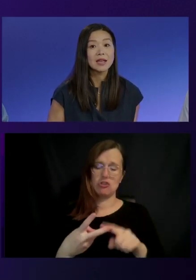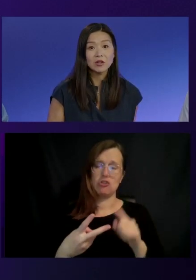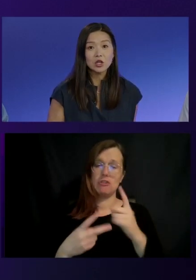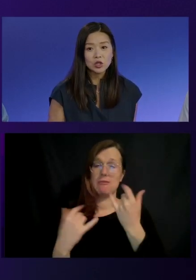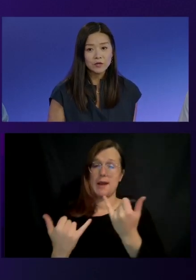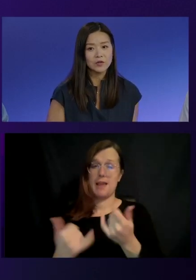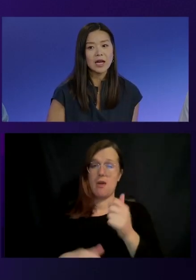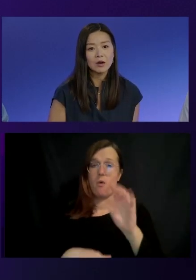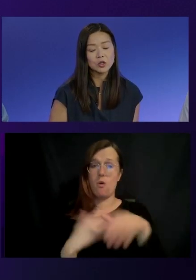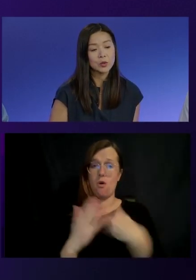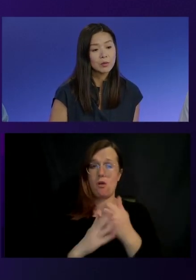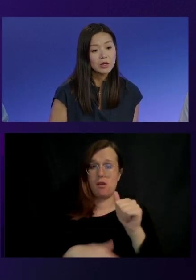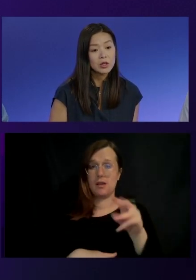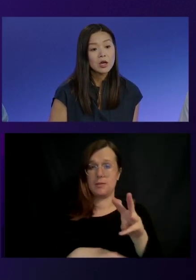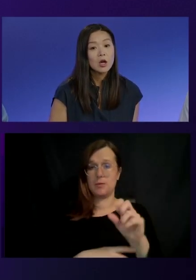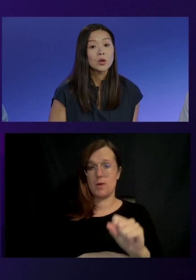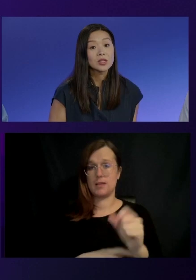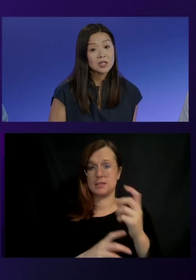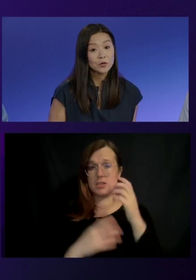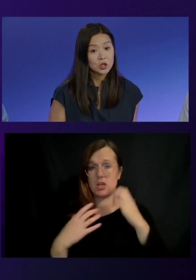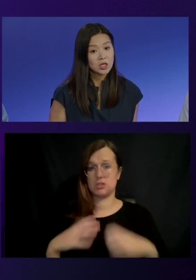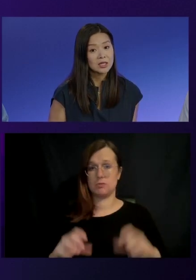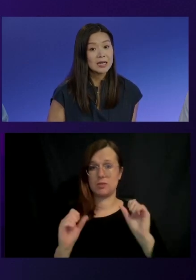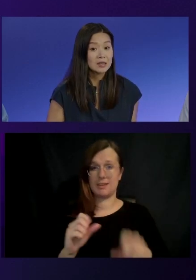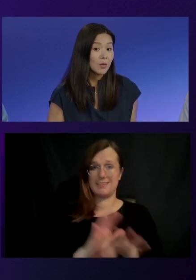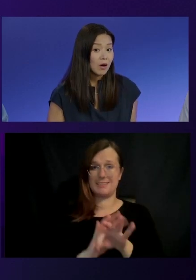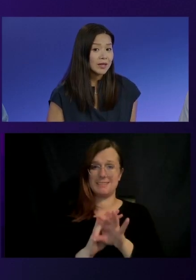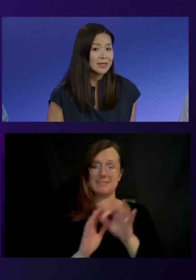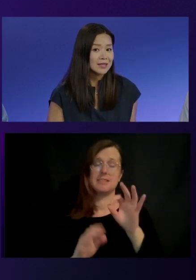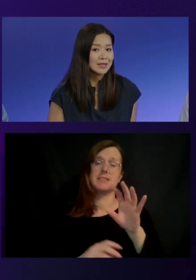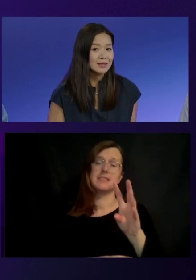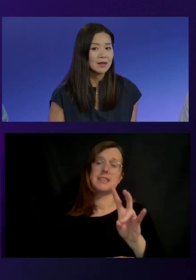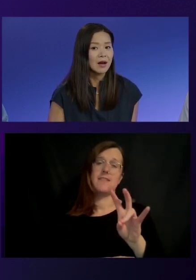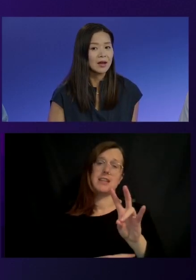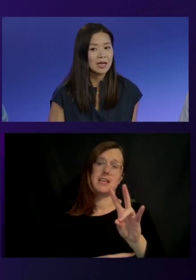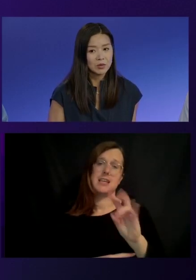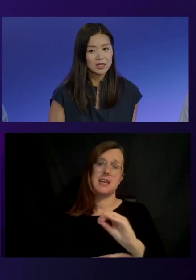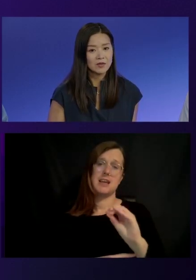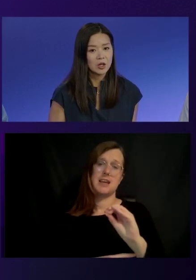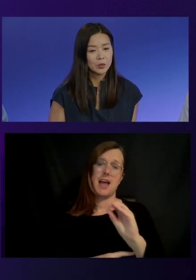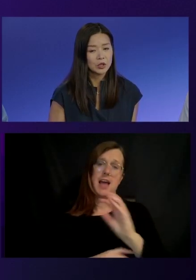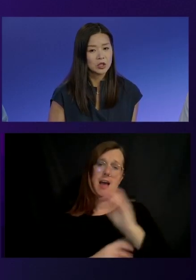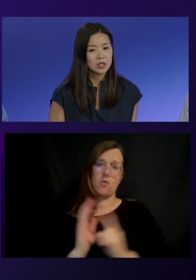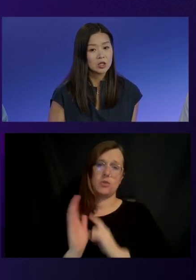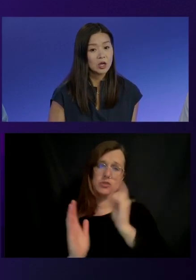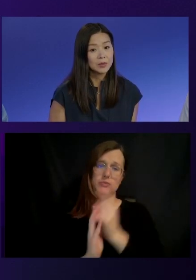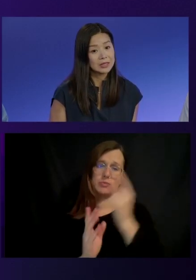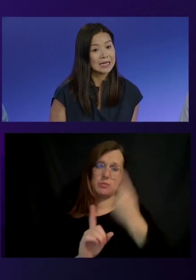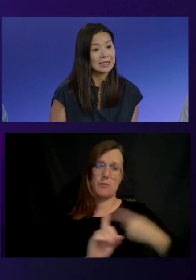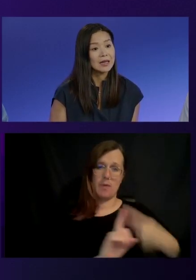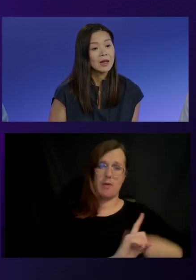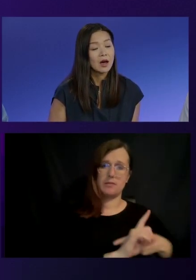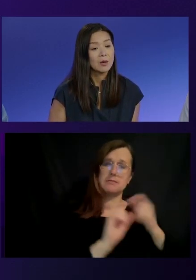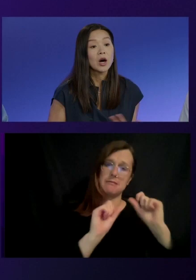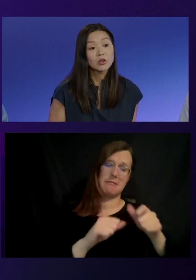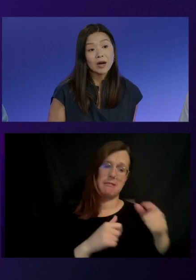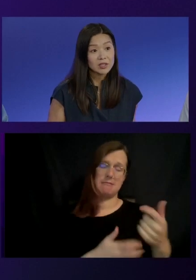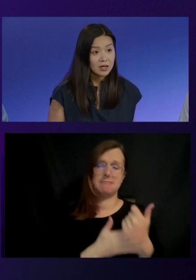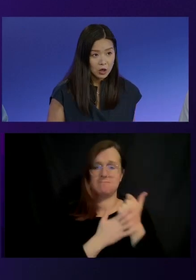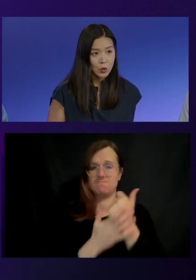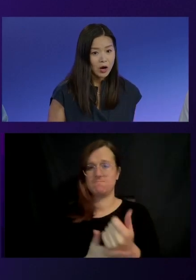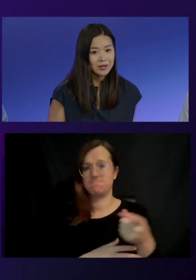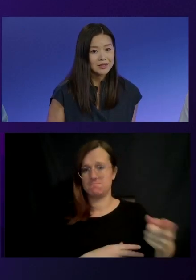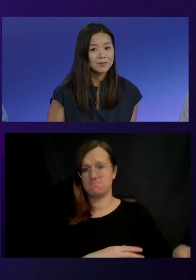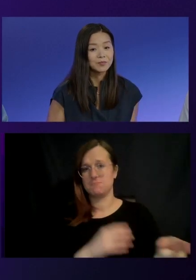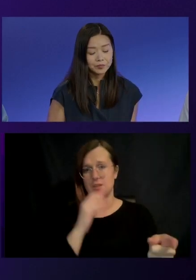up to 750 hours per month with the T4G.small instances, enabling developers to start building on